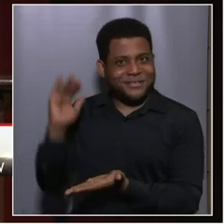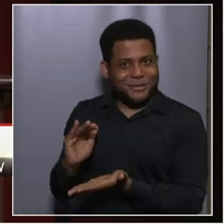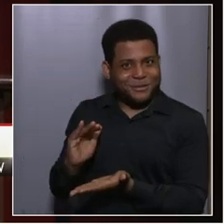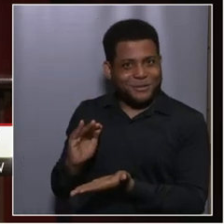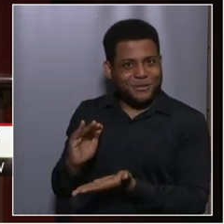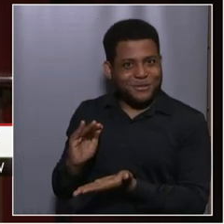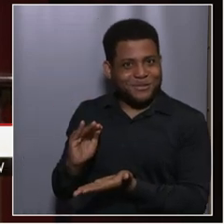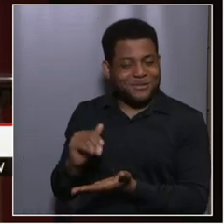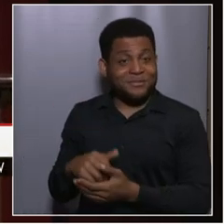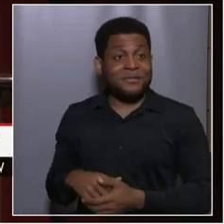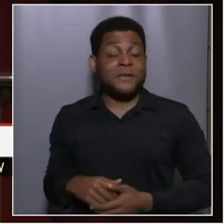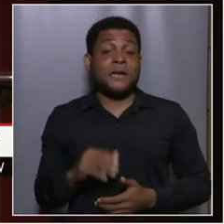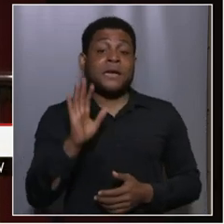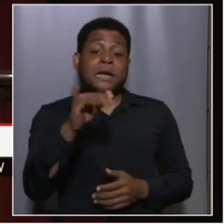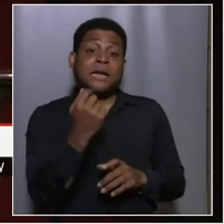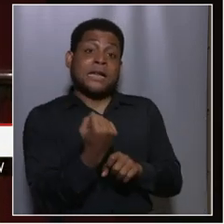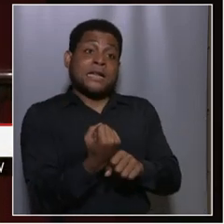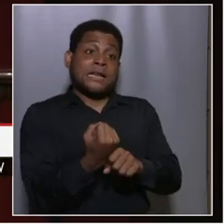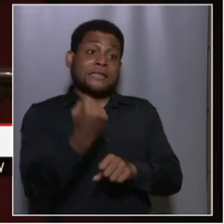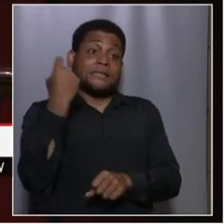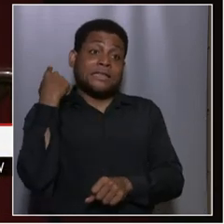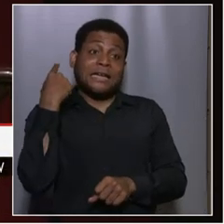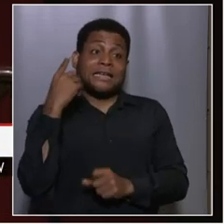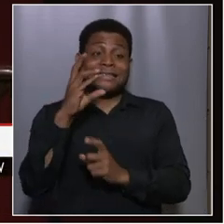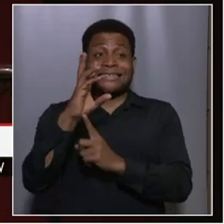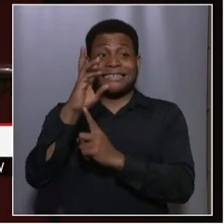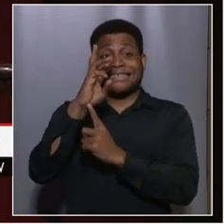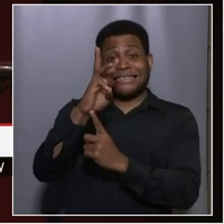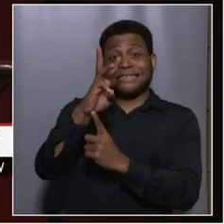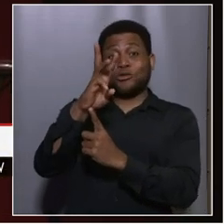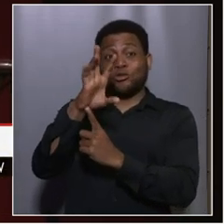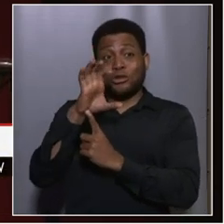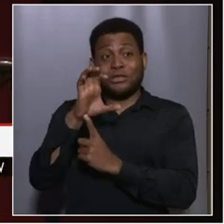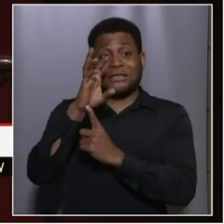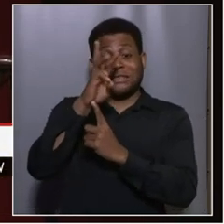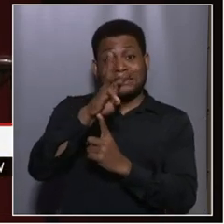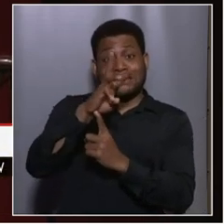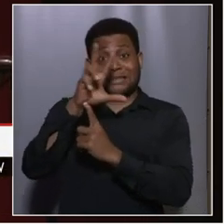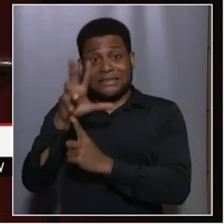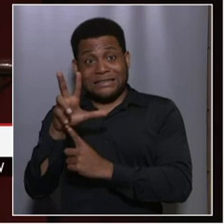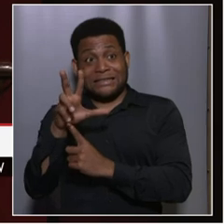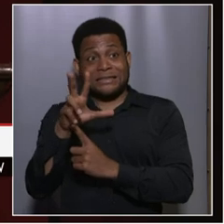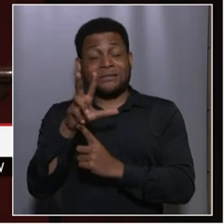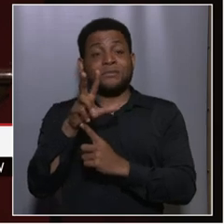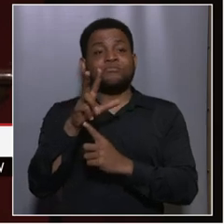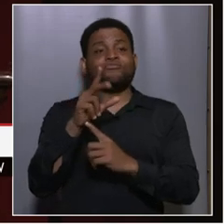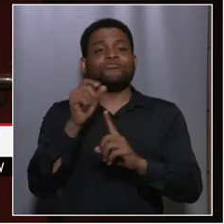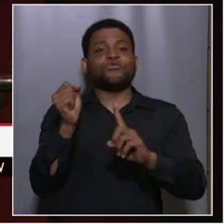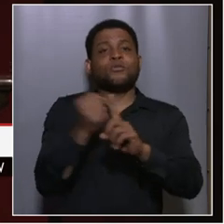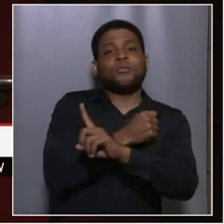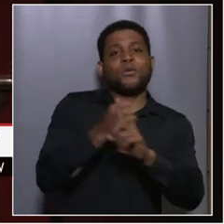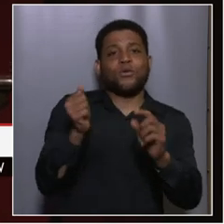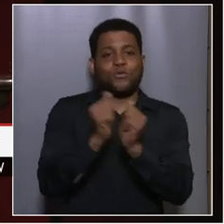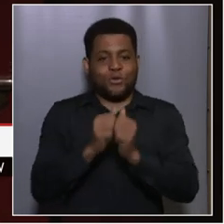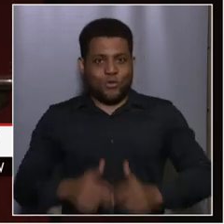Last year we had 663 assaults with a deadly weapon. This year we